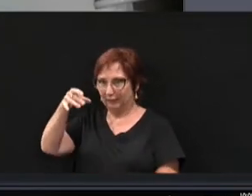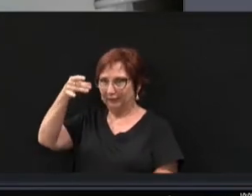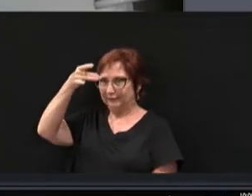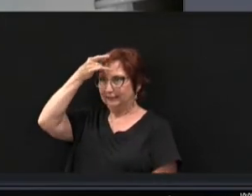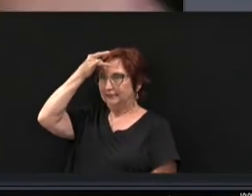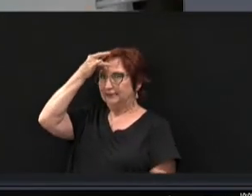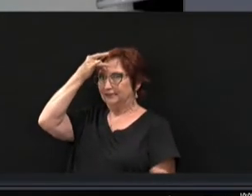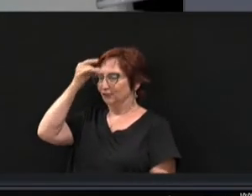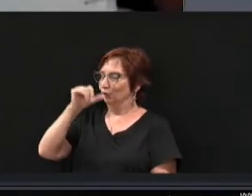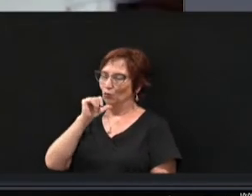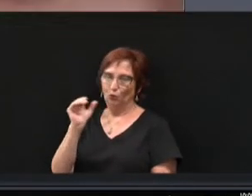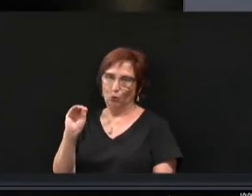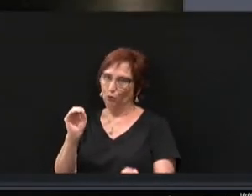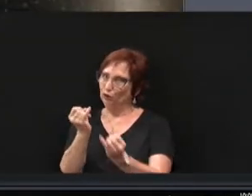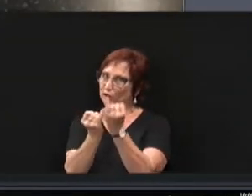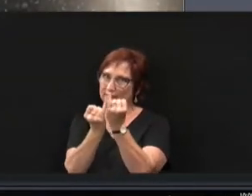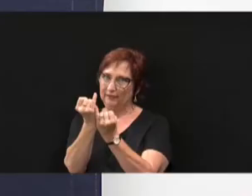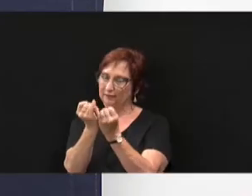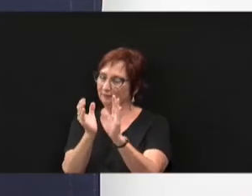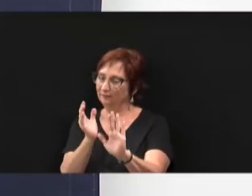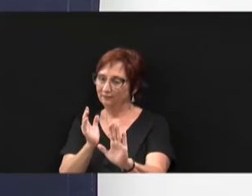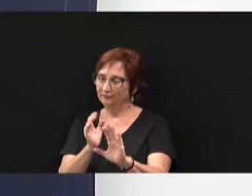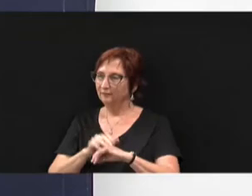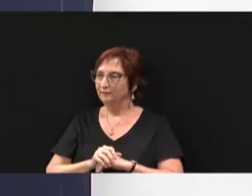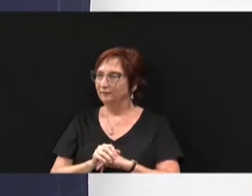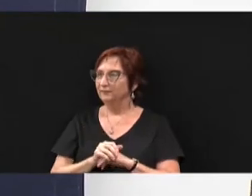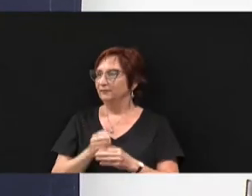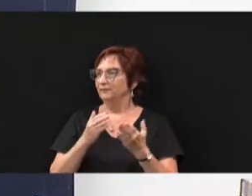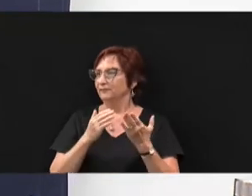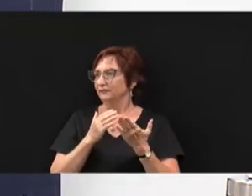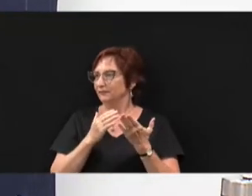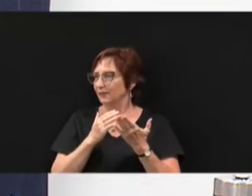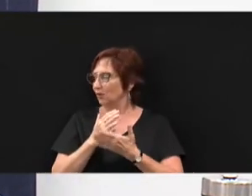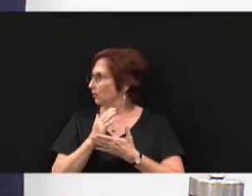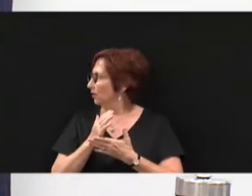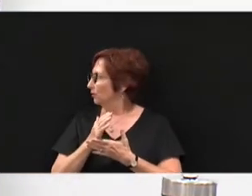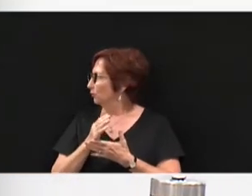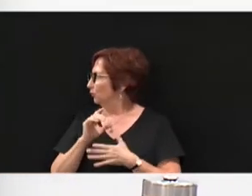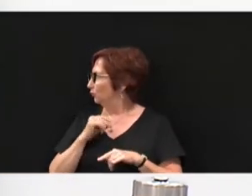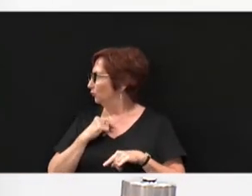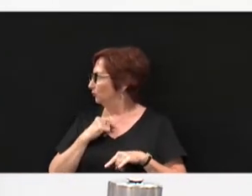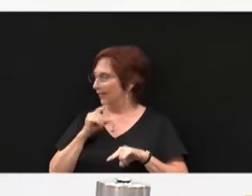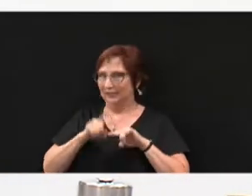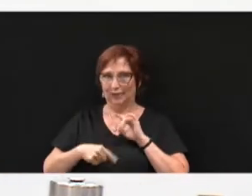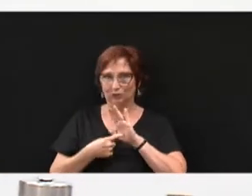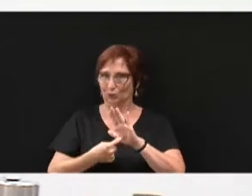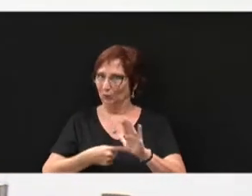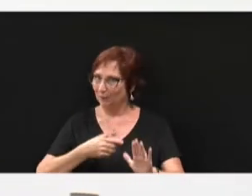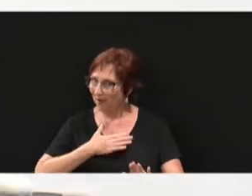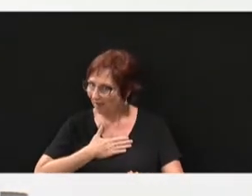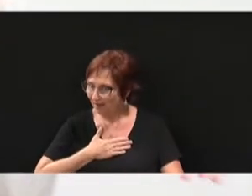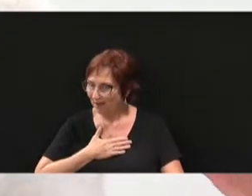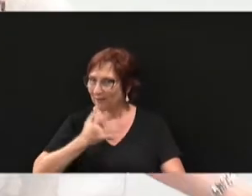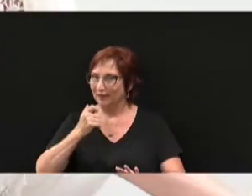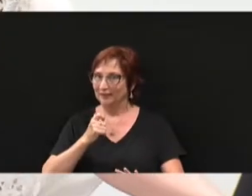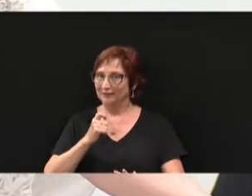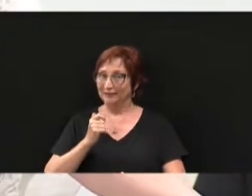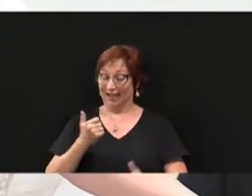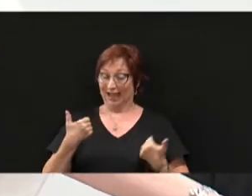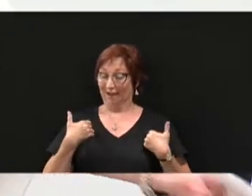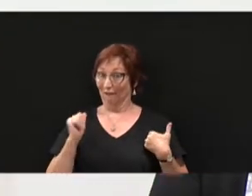don't cheat. All right. So here, oh, I can't show you mine because I have all the